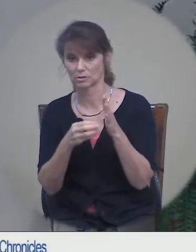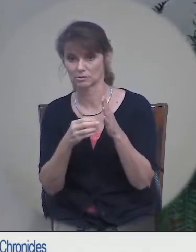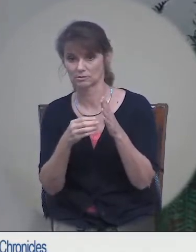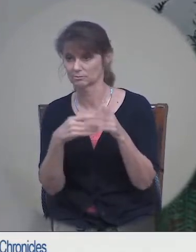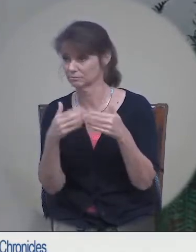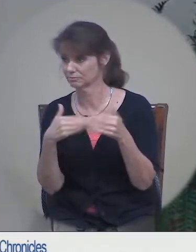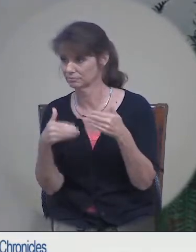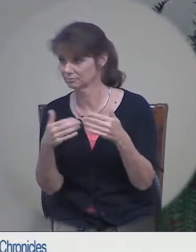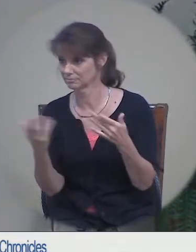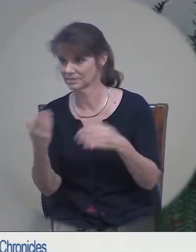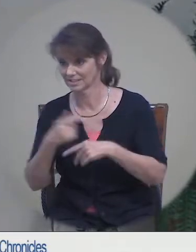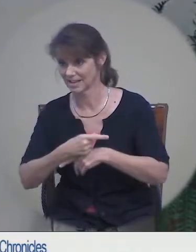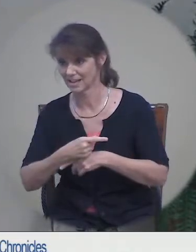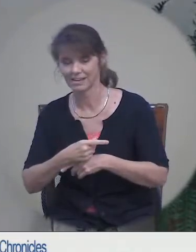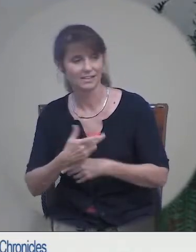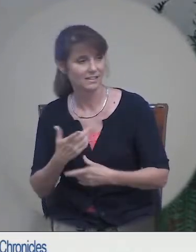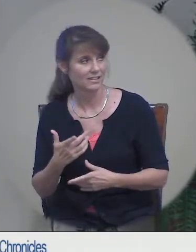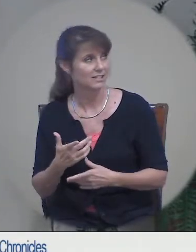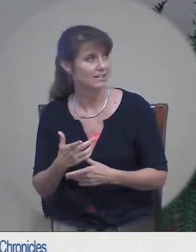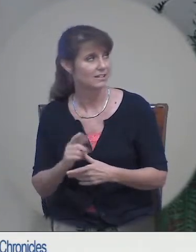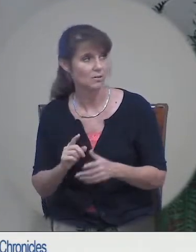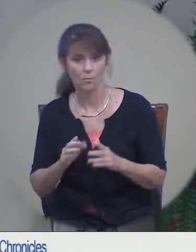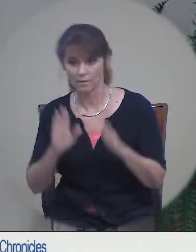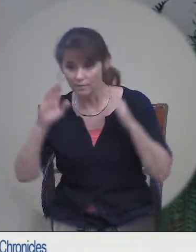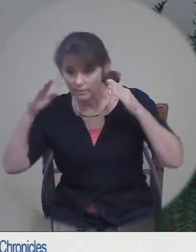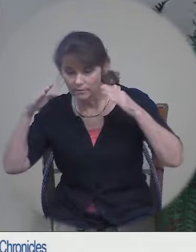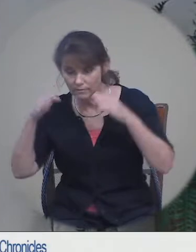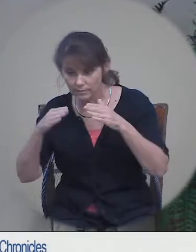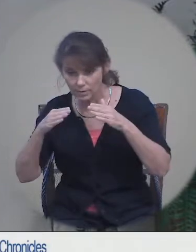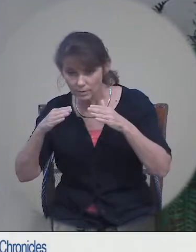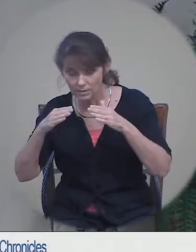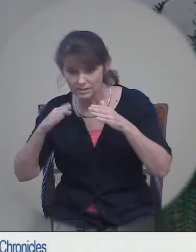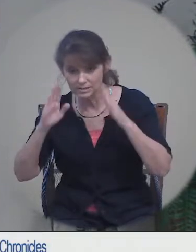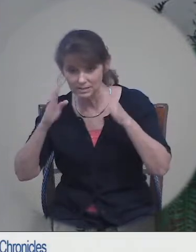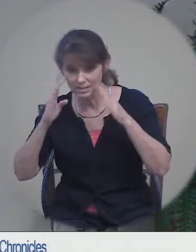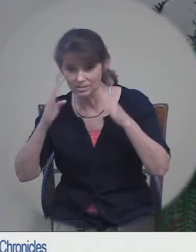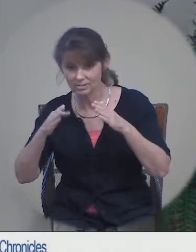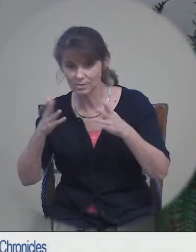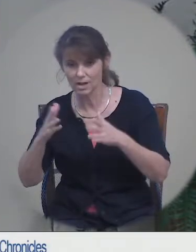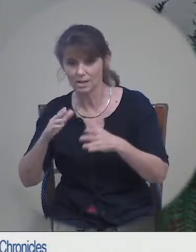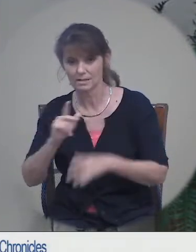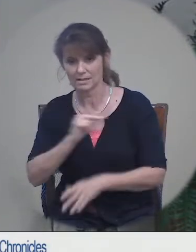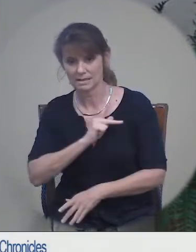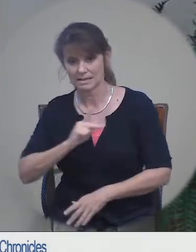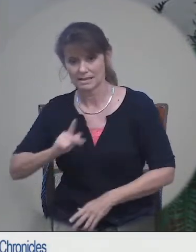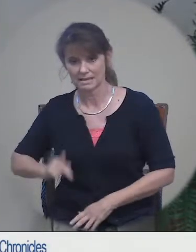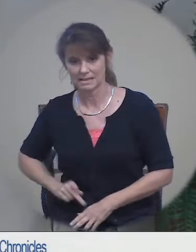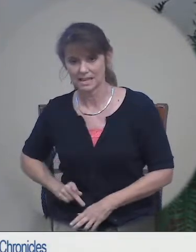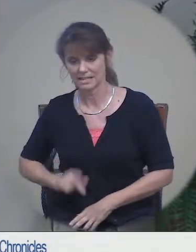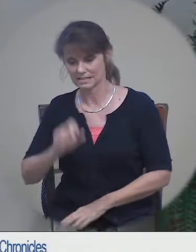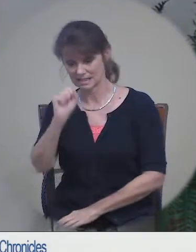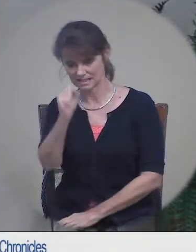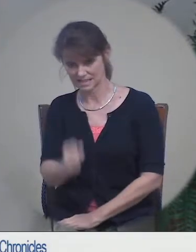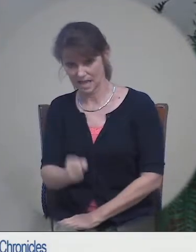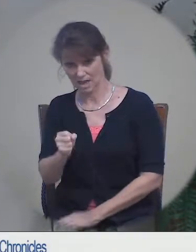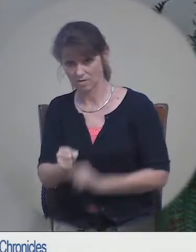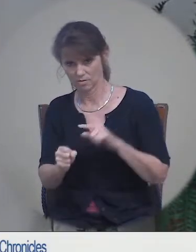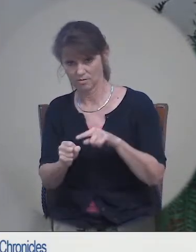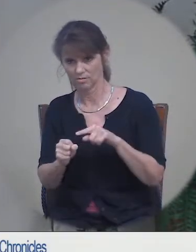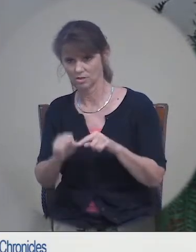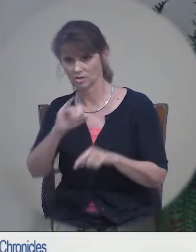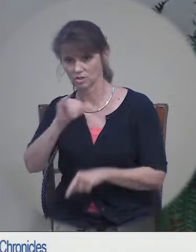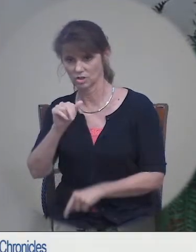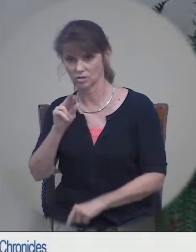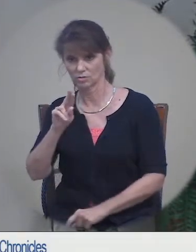2 Chronicles. And we're going to really be focusing our attention on the kings of the south, kings of Judah. Last week,